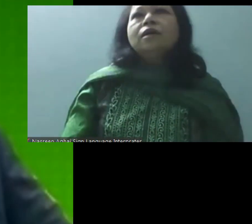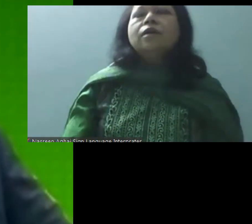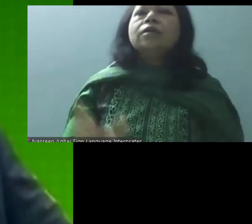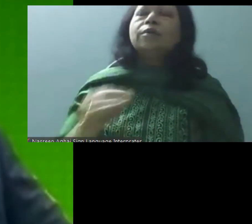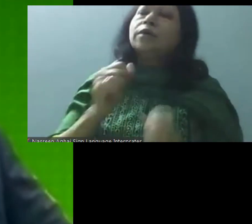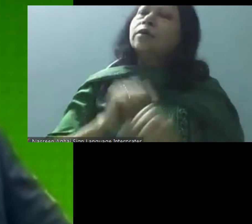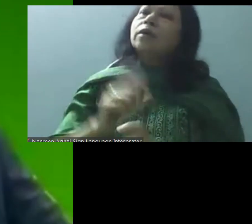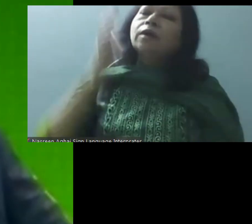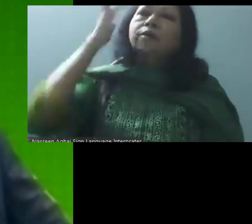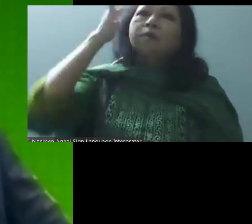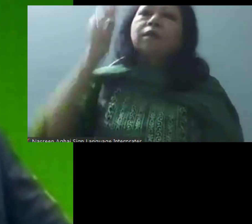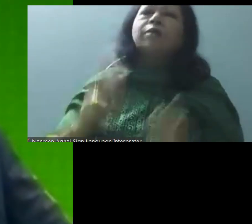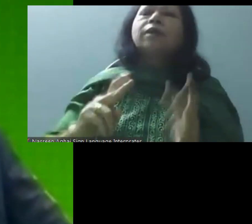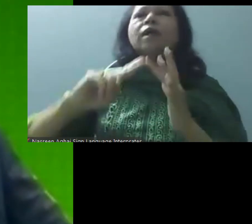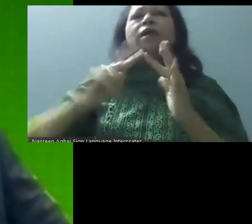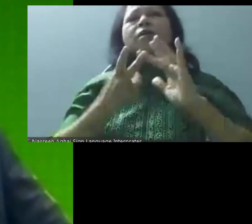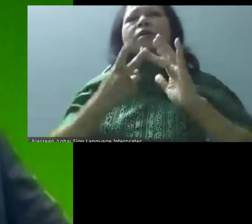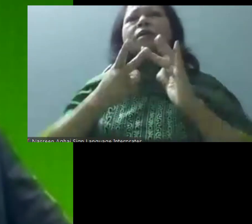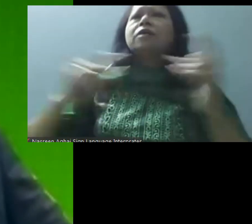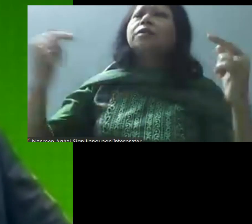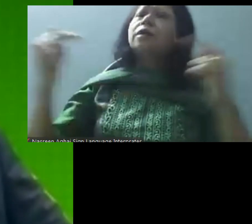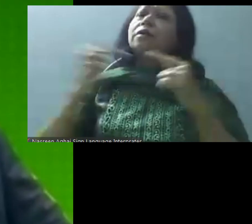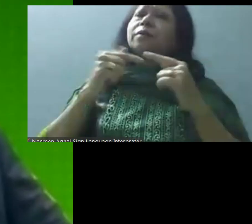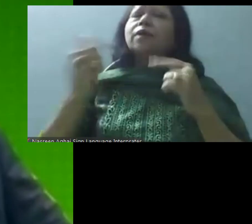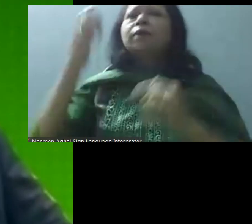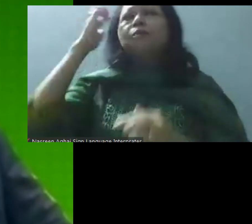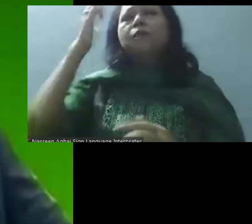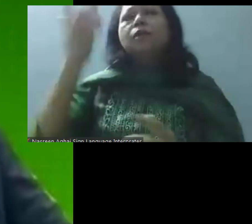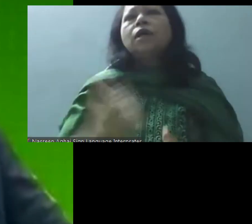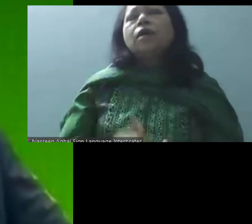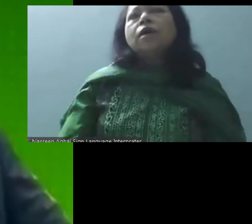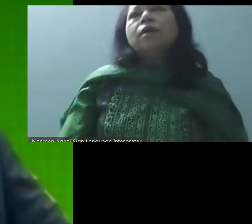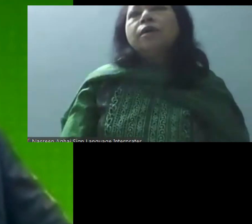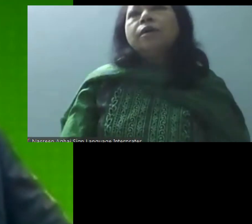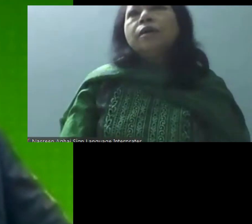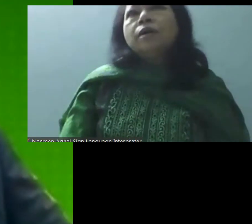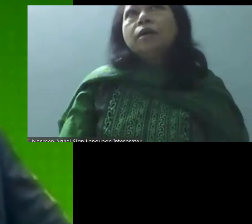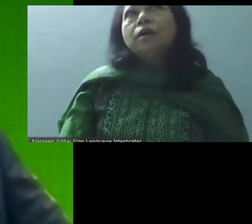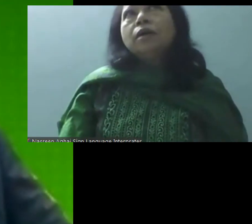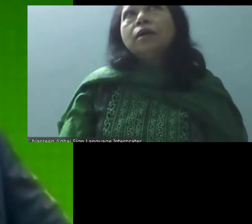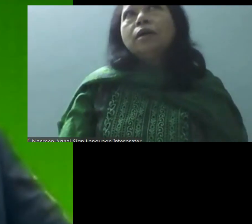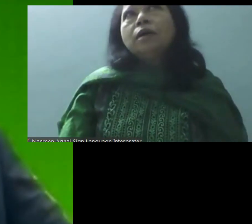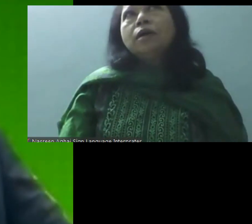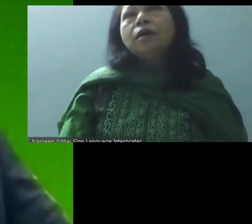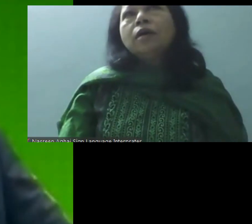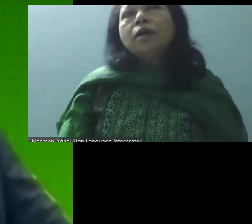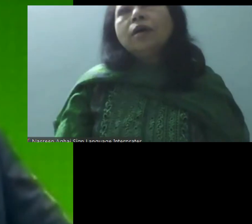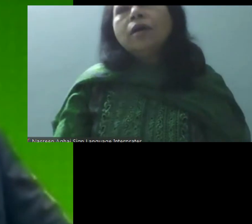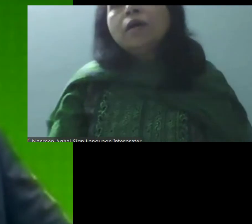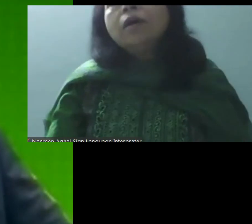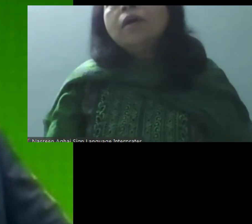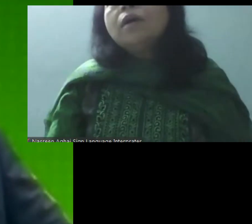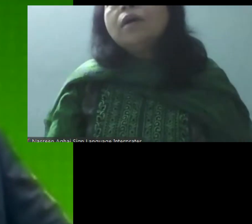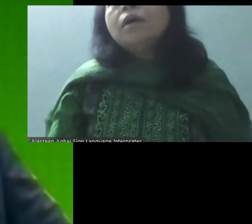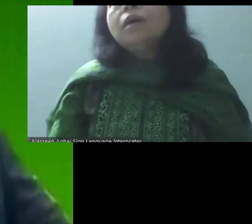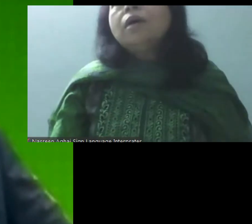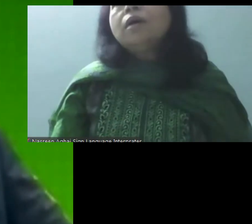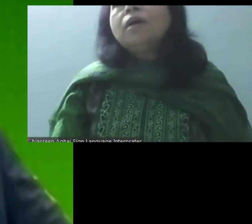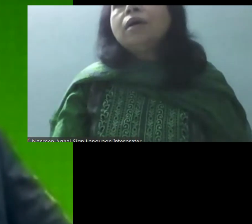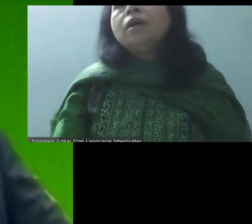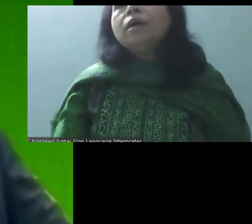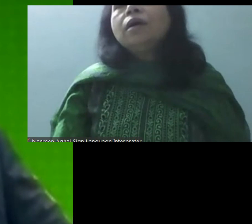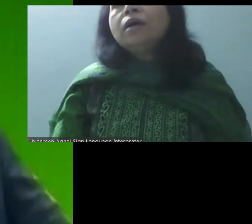availability of the internet connection, they have been facilitated by the national regulator in terms of allowing them some subsidized